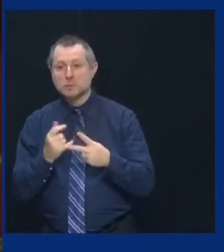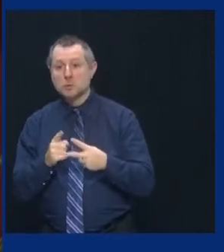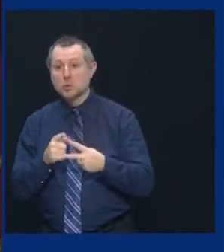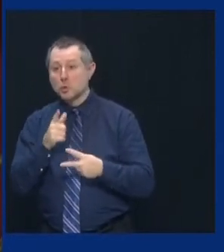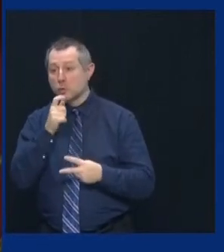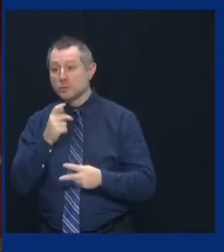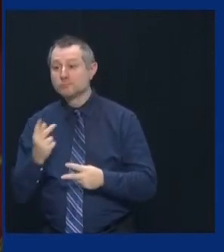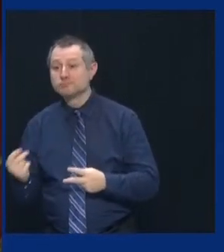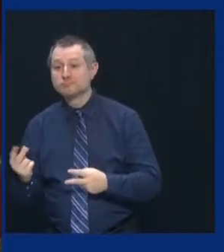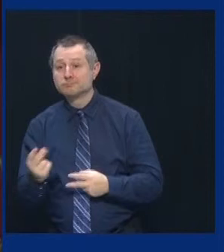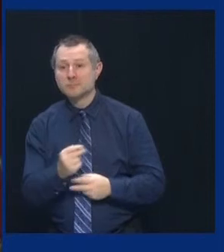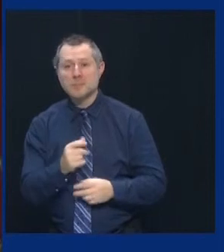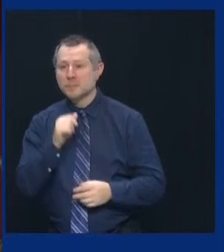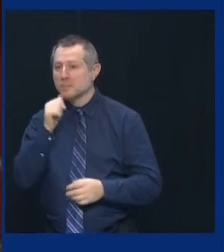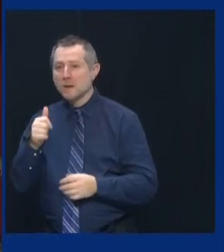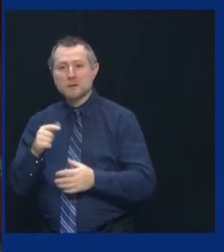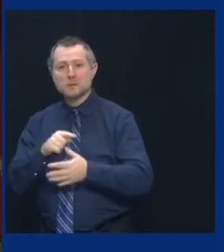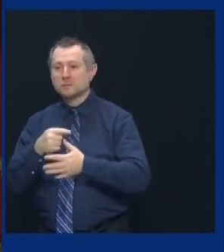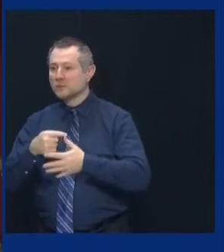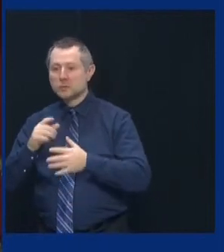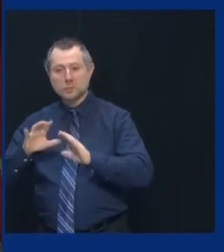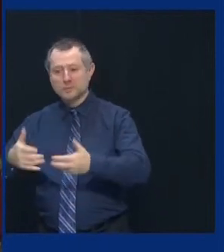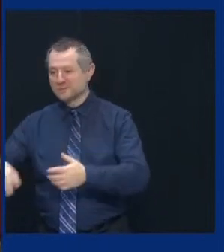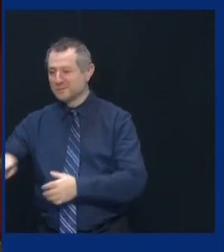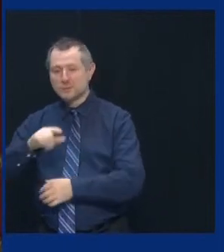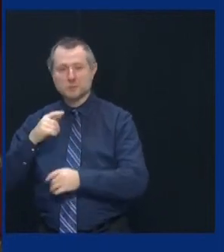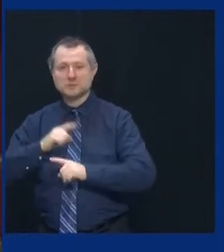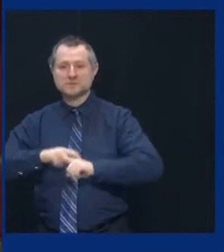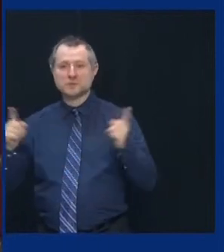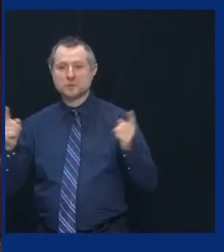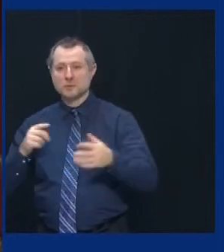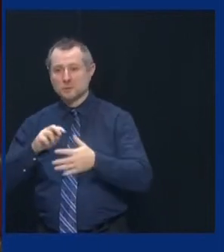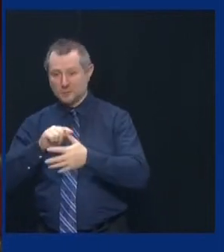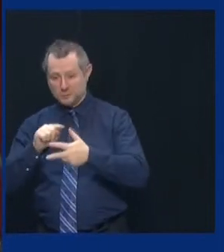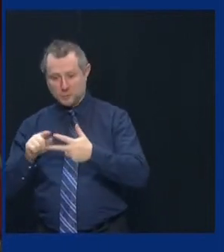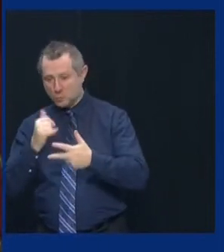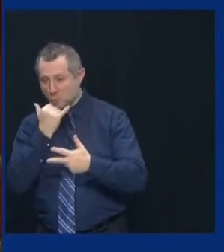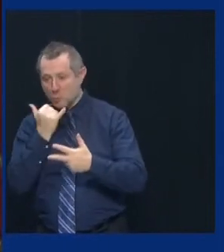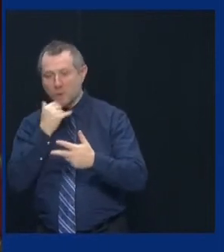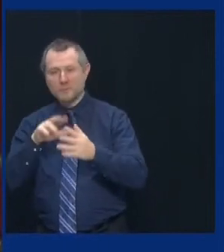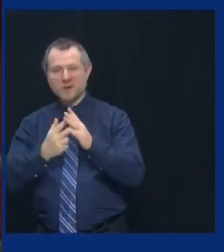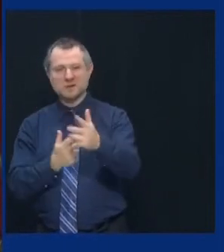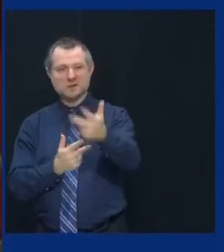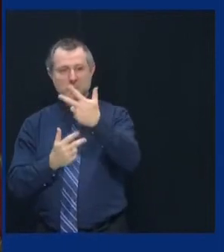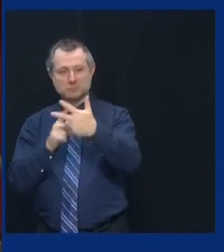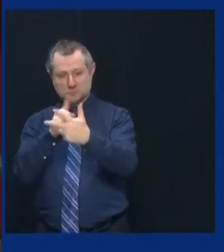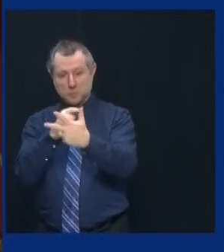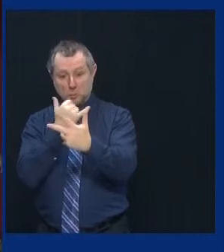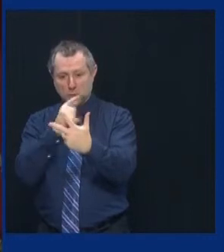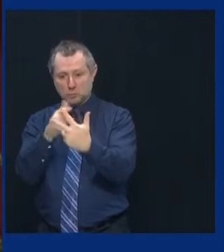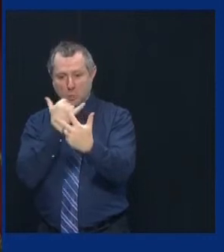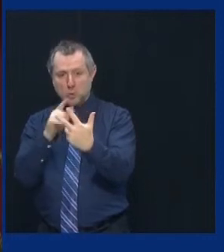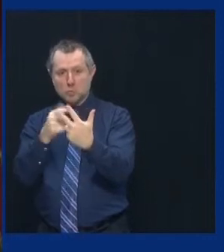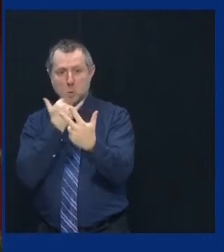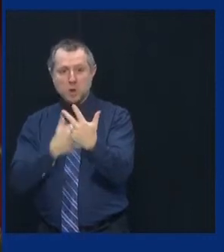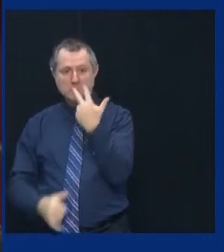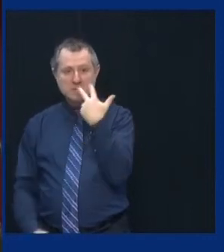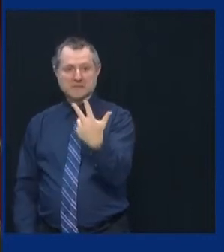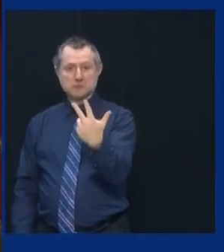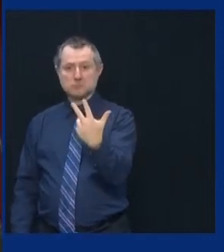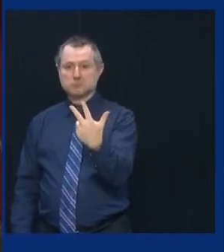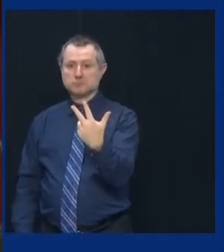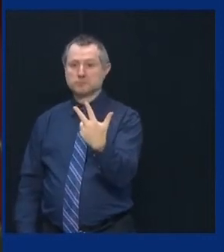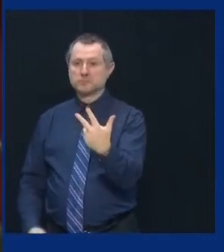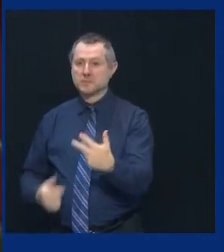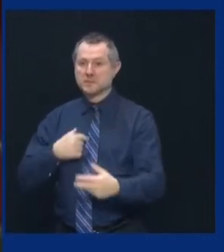not on the priority list. And so that was strike three. And as you know, anyone from New York City, I'm a Yankees